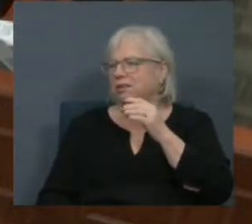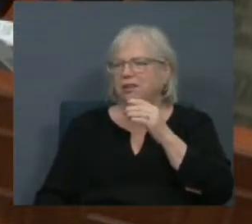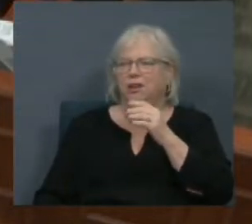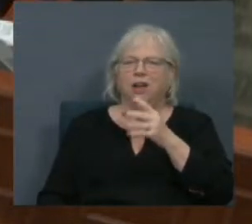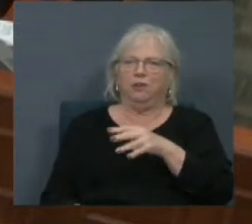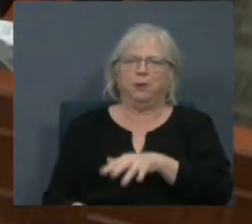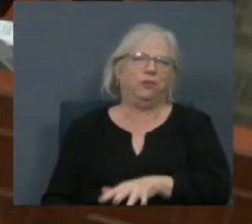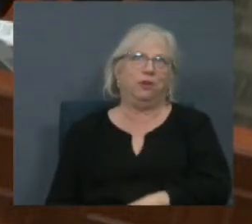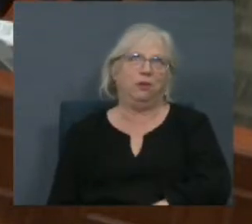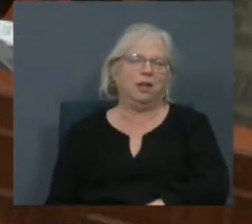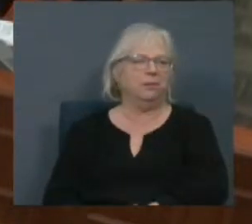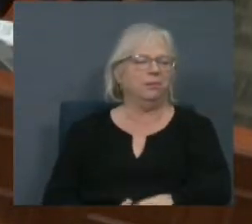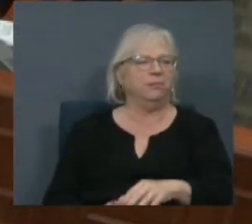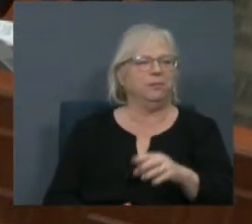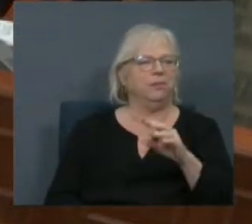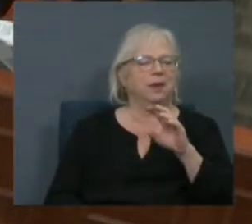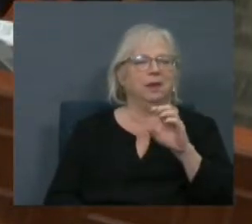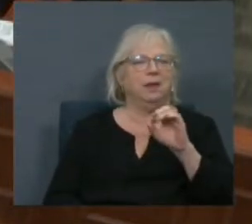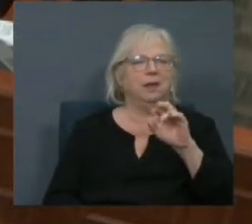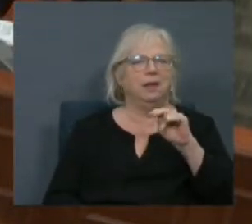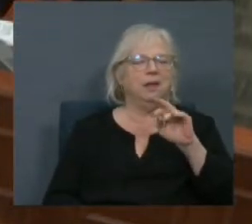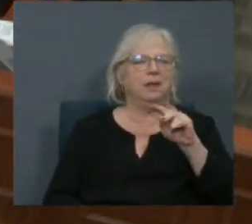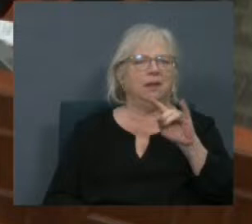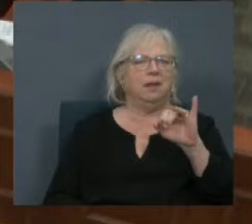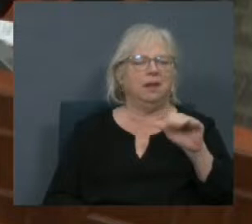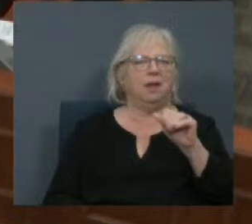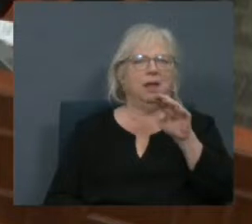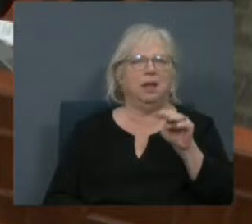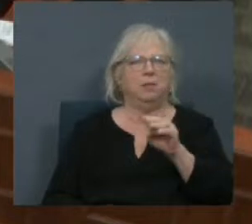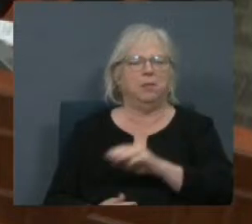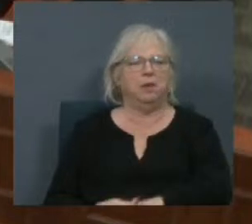Miss Cynthia M., that doesn't state the last name.